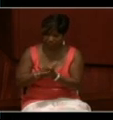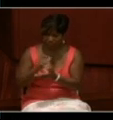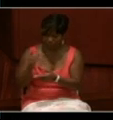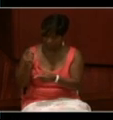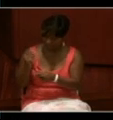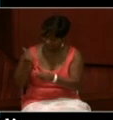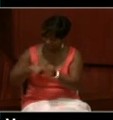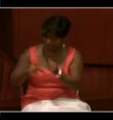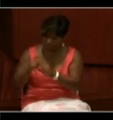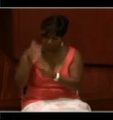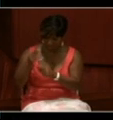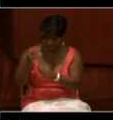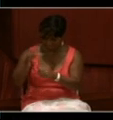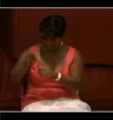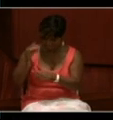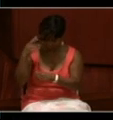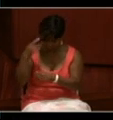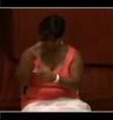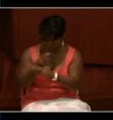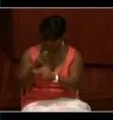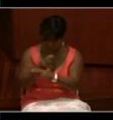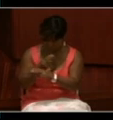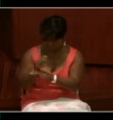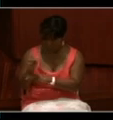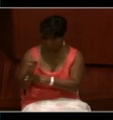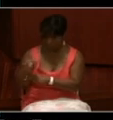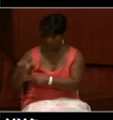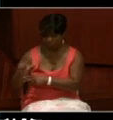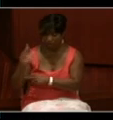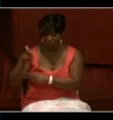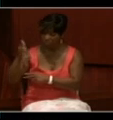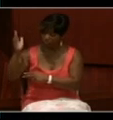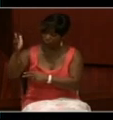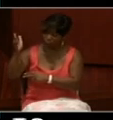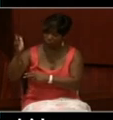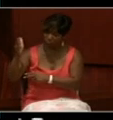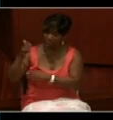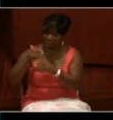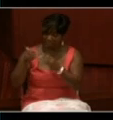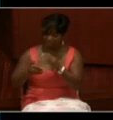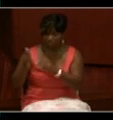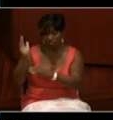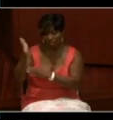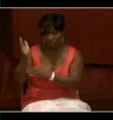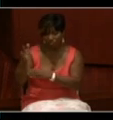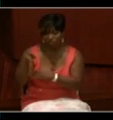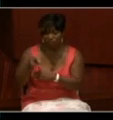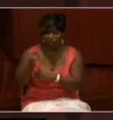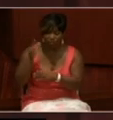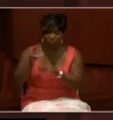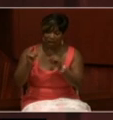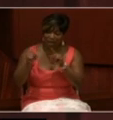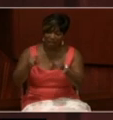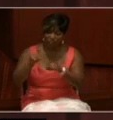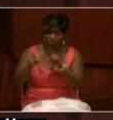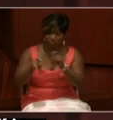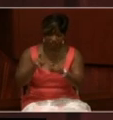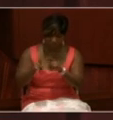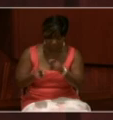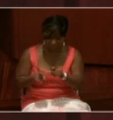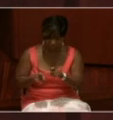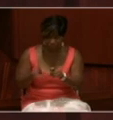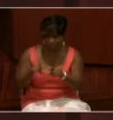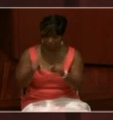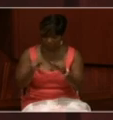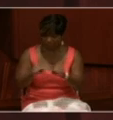them. Marisa Louie is going to give the talk, and at the end of her talk, she will be answering questions. You